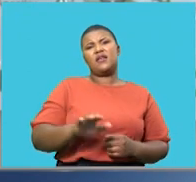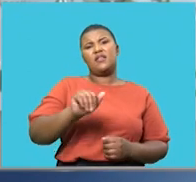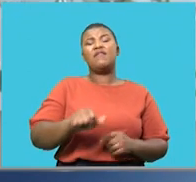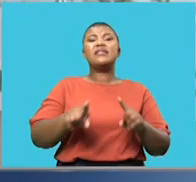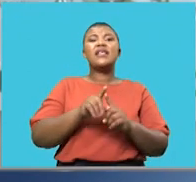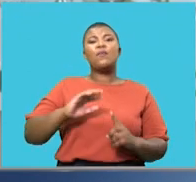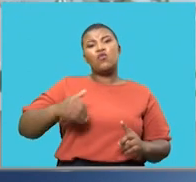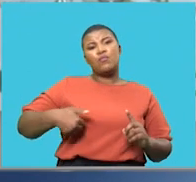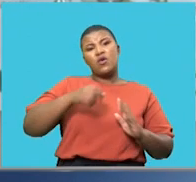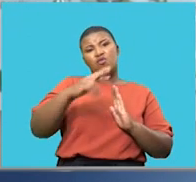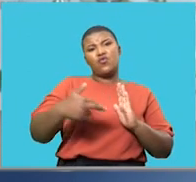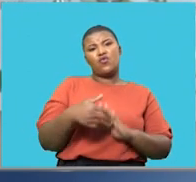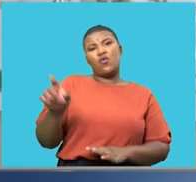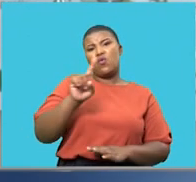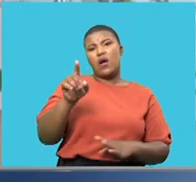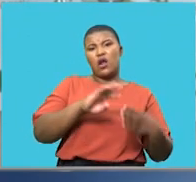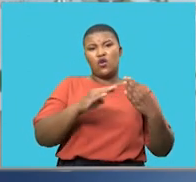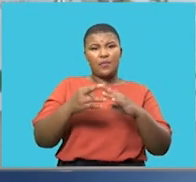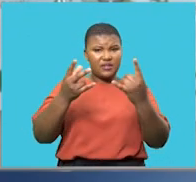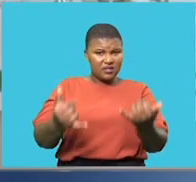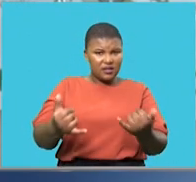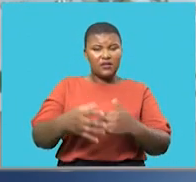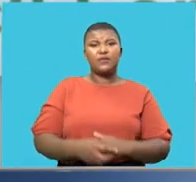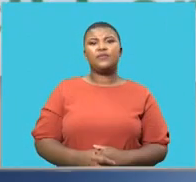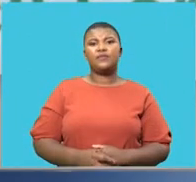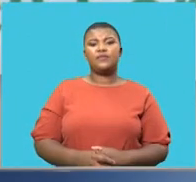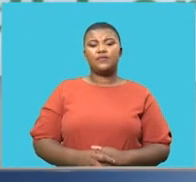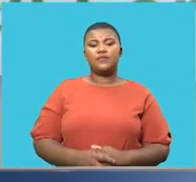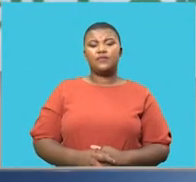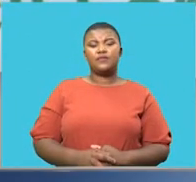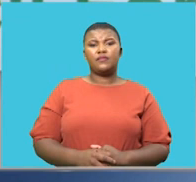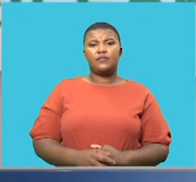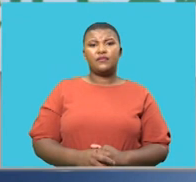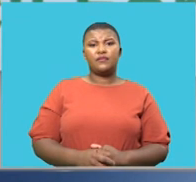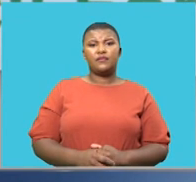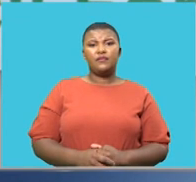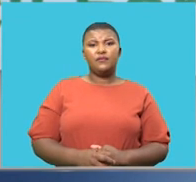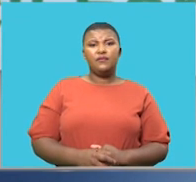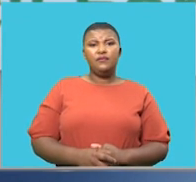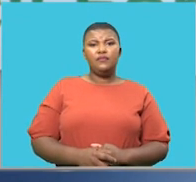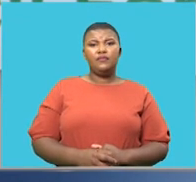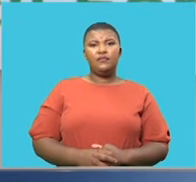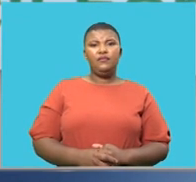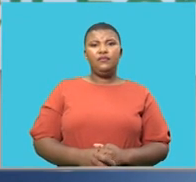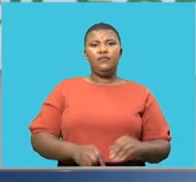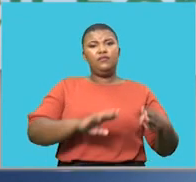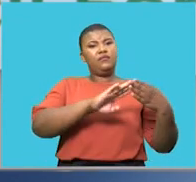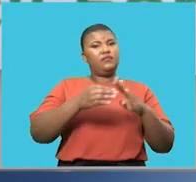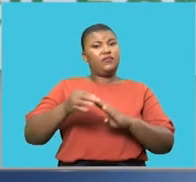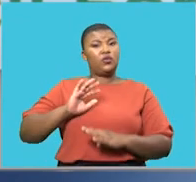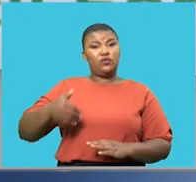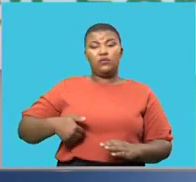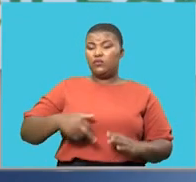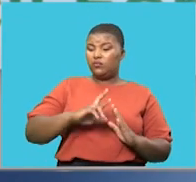role is in the society that we currently live in today. In society, women play